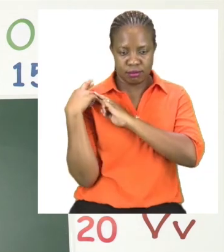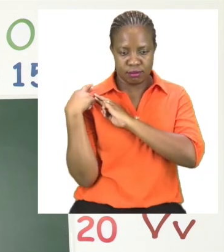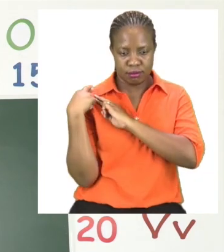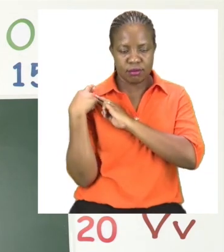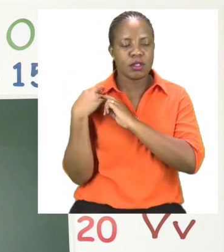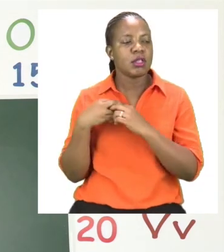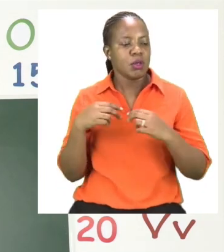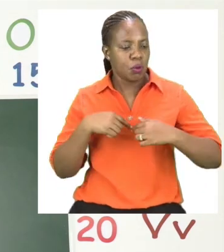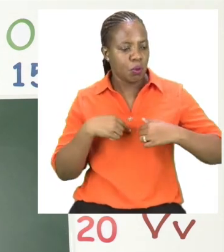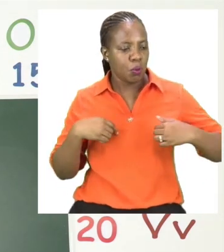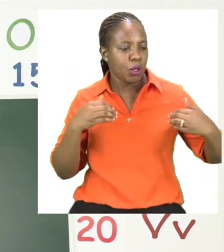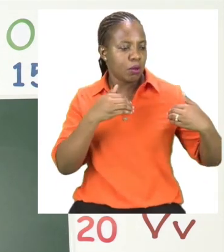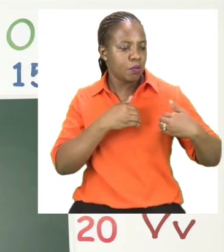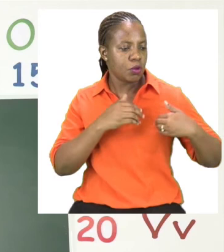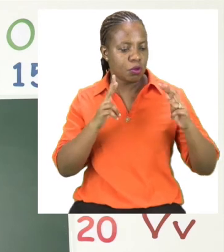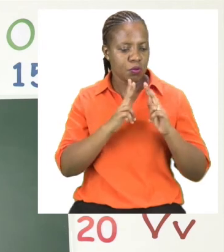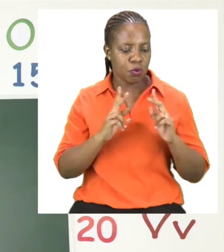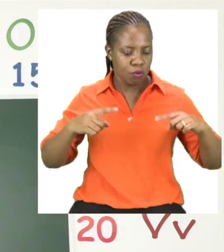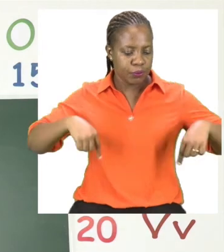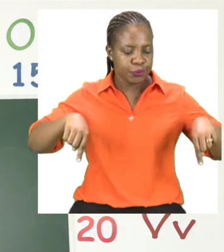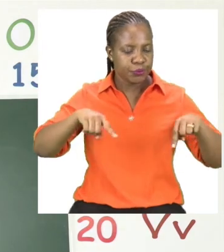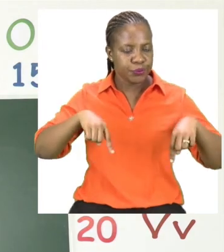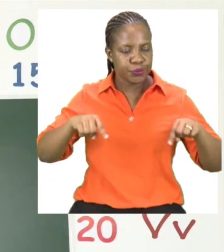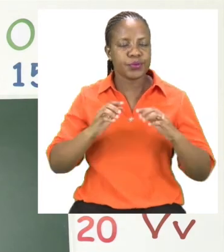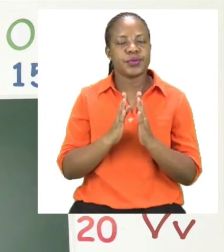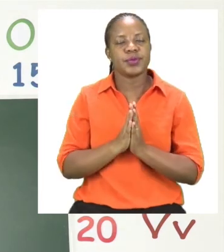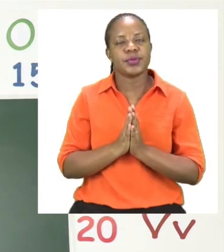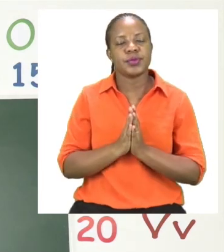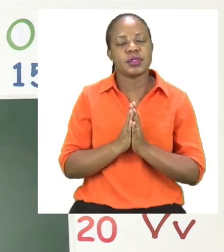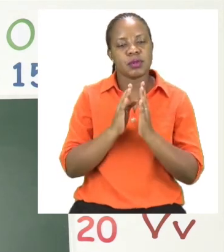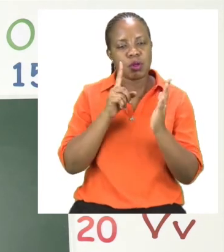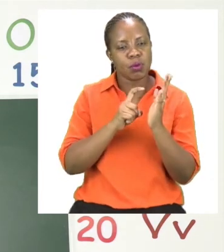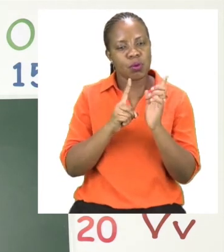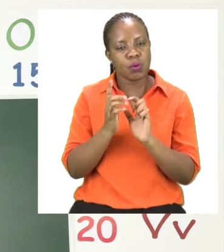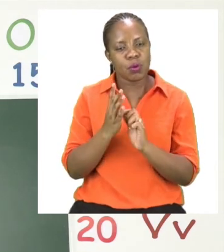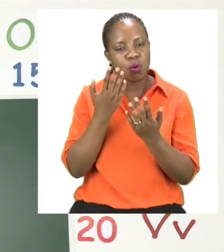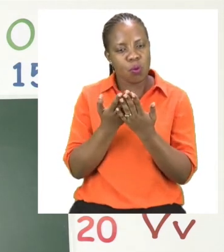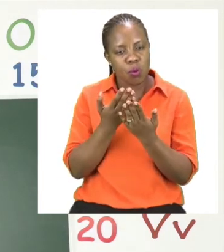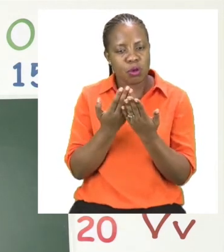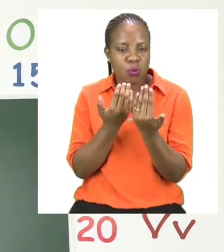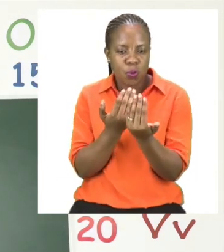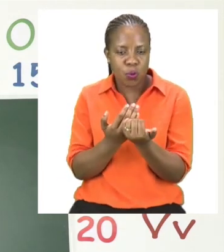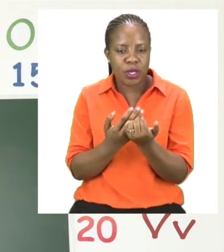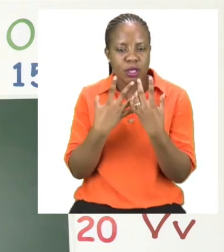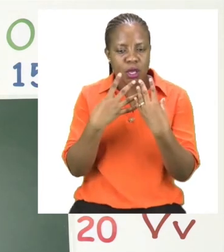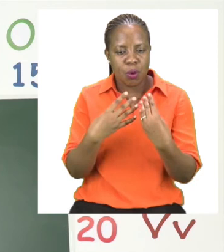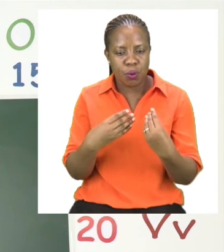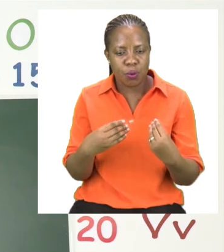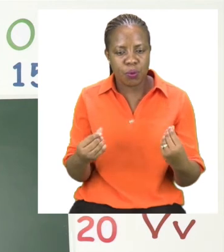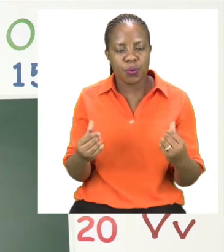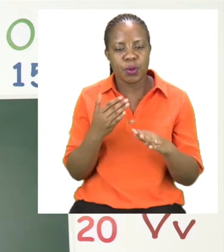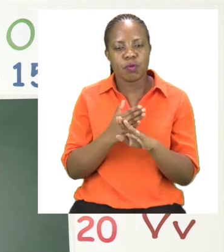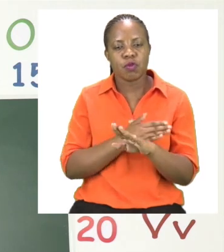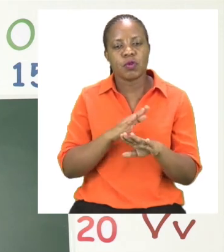people around us. Make sure that your hands are dry before you touch anything else. Well